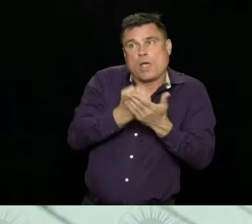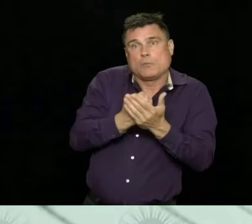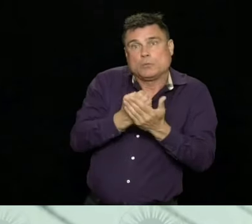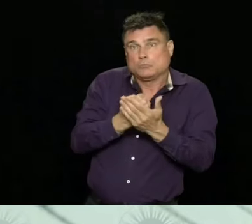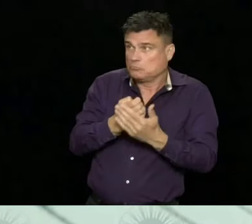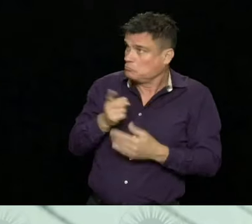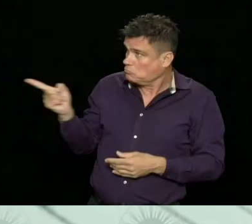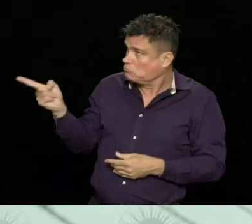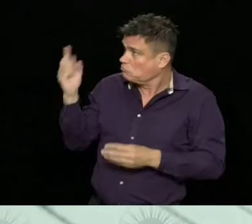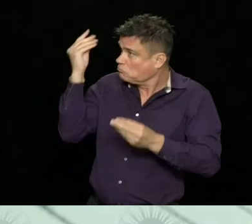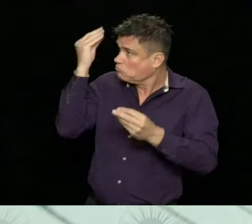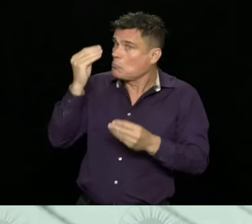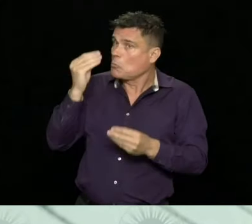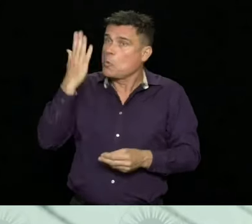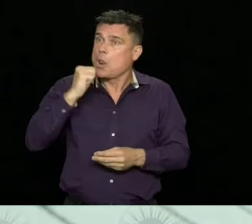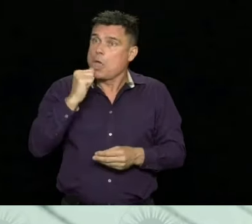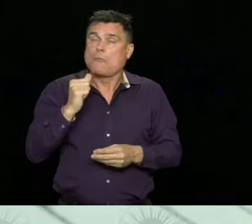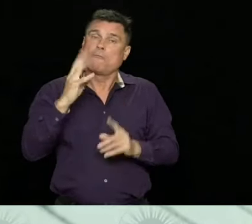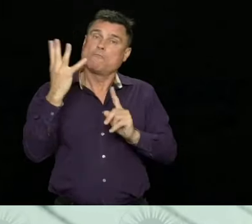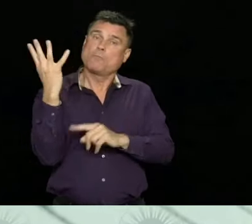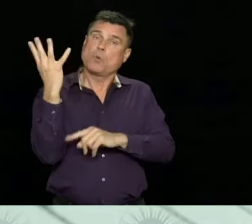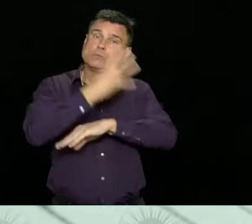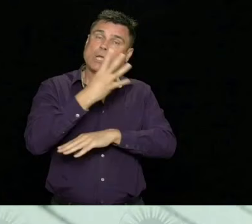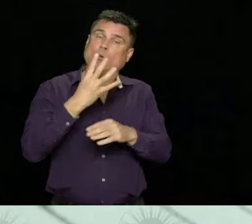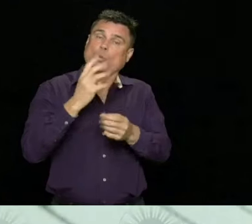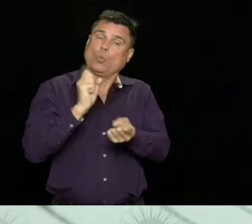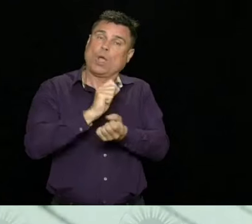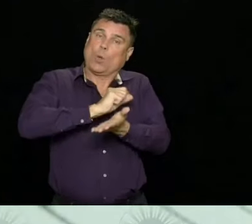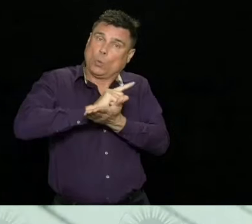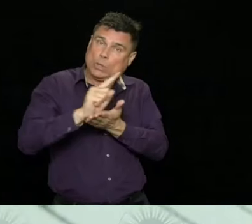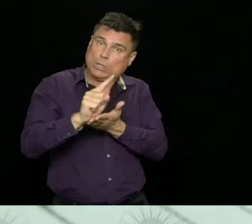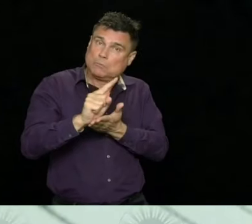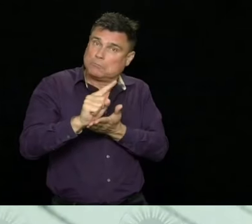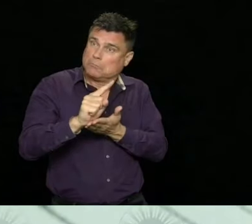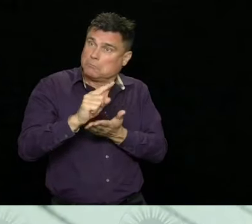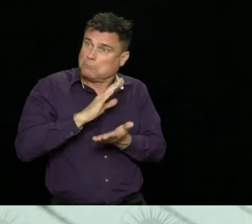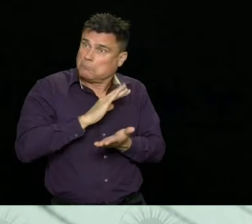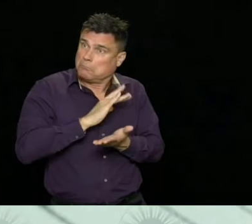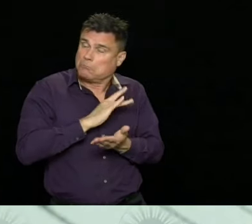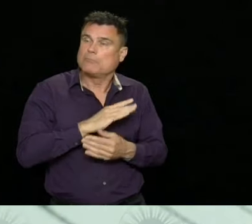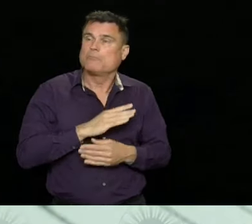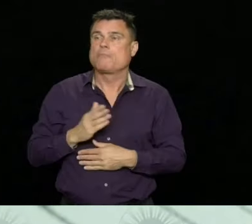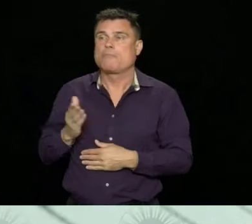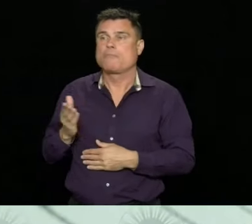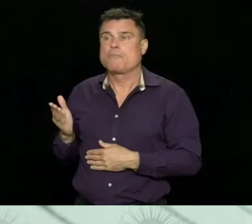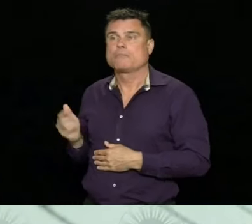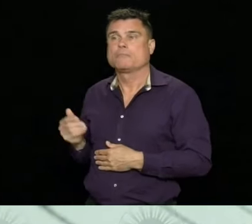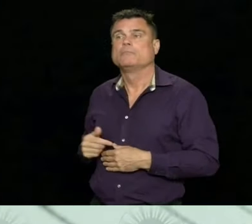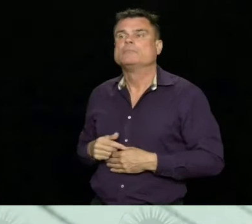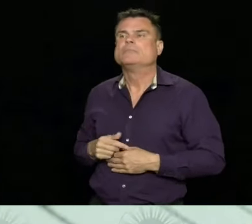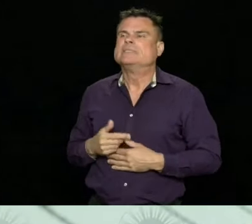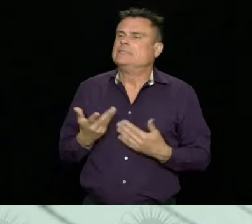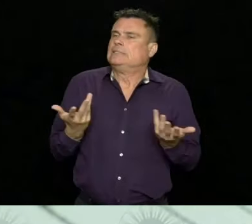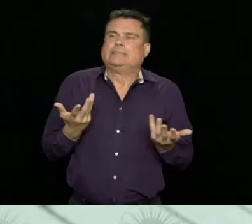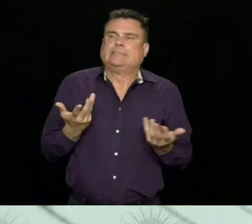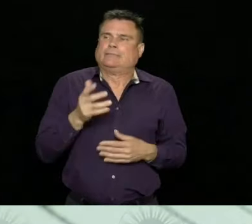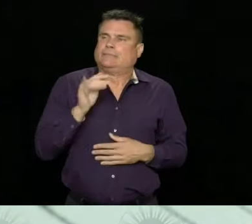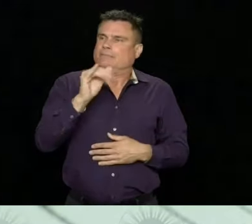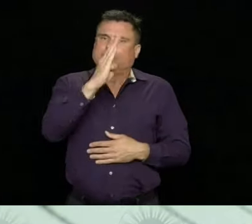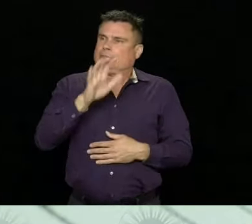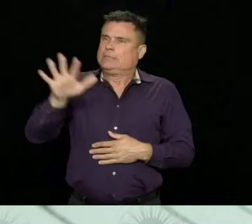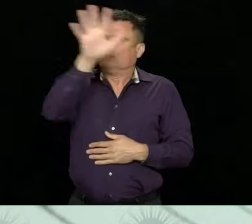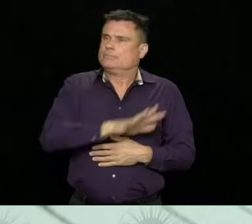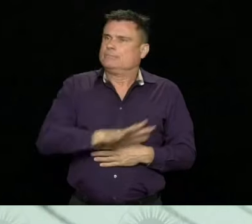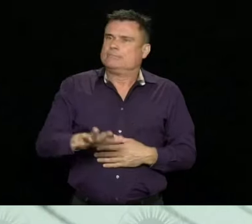will leave that up to the entrepreneurial spirit of British Columbian businesses and the workers. As you may know, many workers